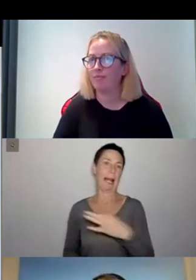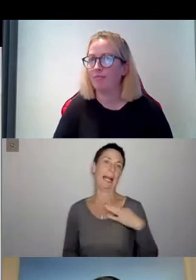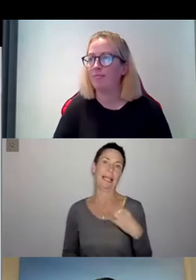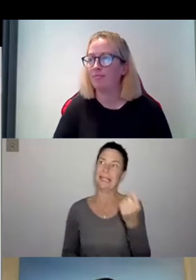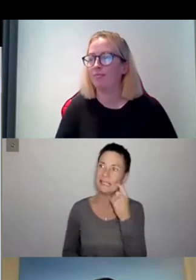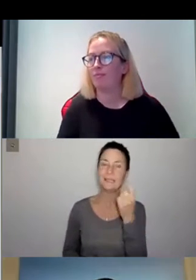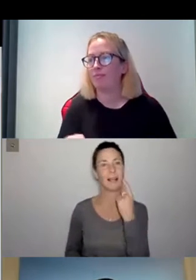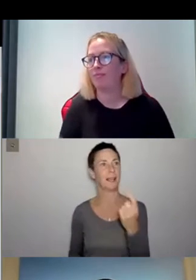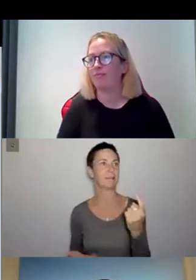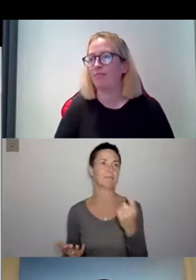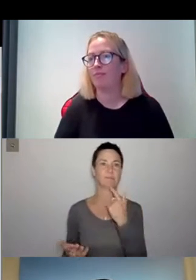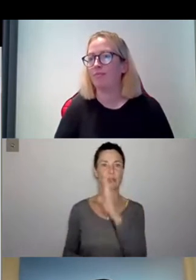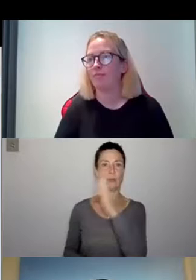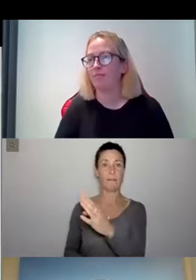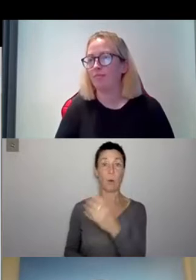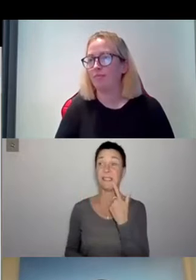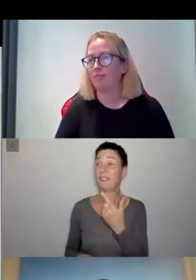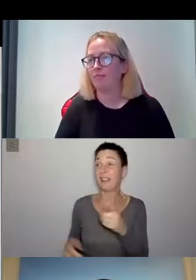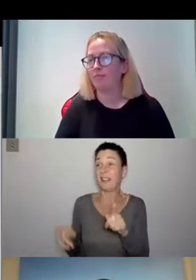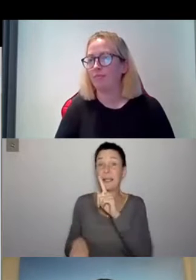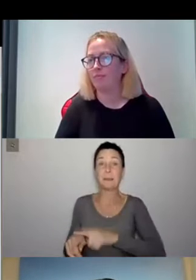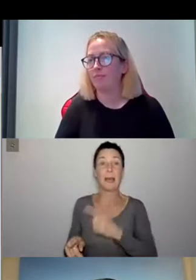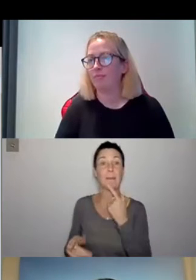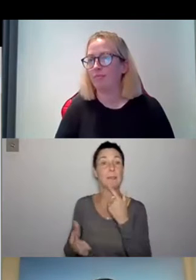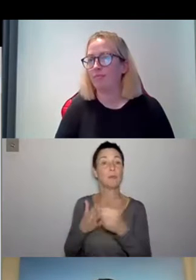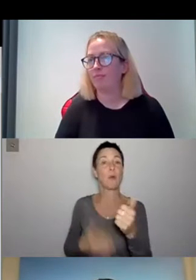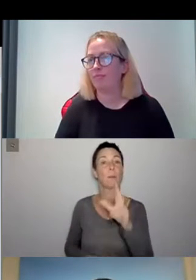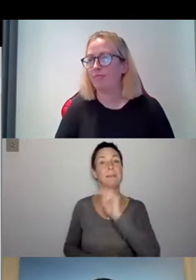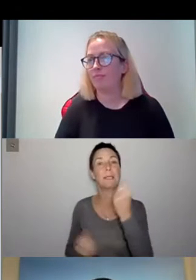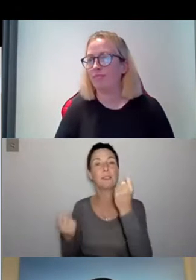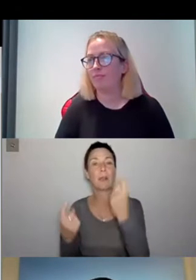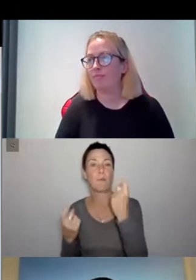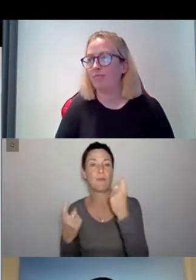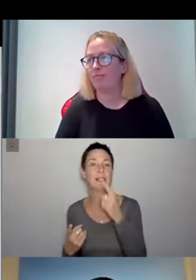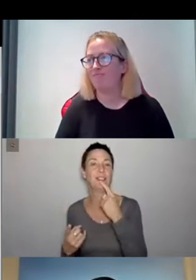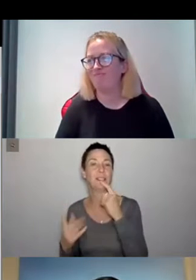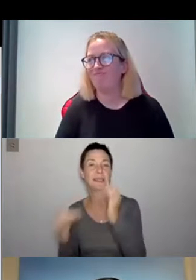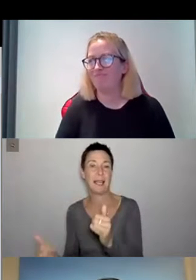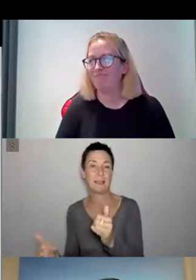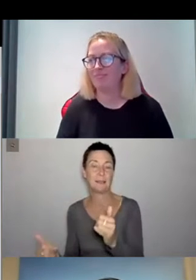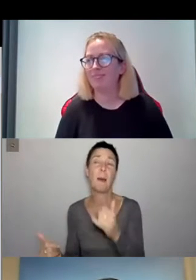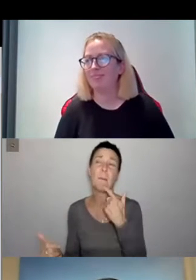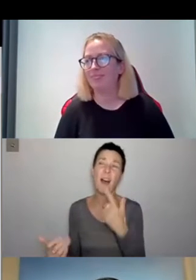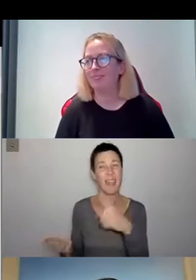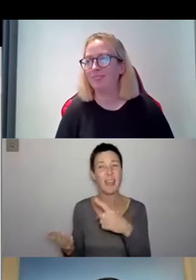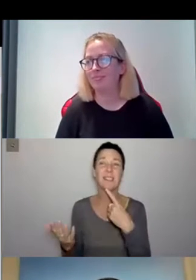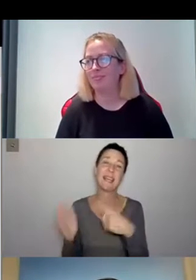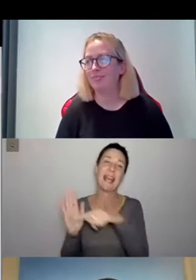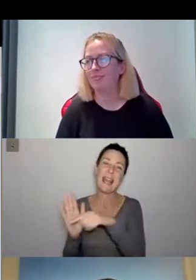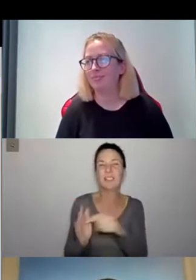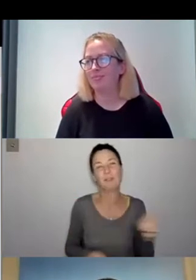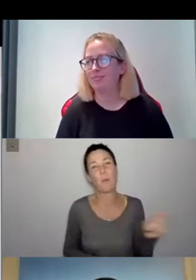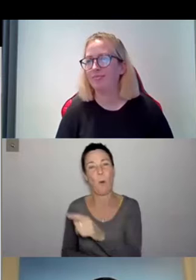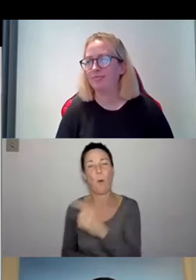time as the normal speech understanding tests. But as I say, there are downsides to everything. But those are the different ways to do it, 3